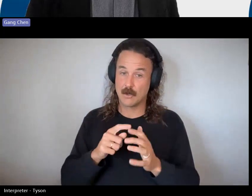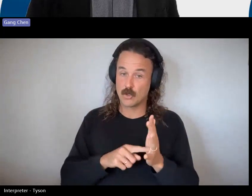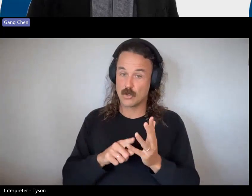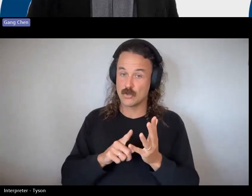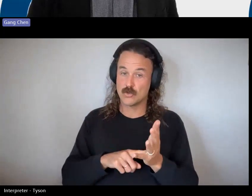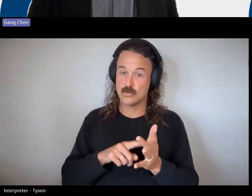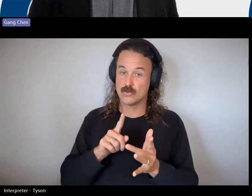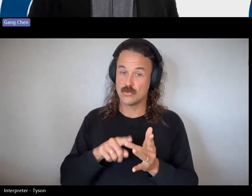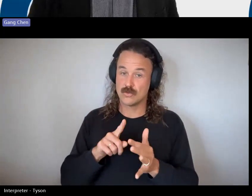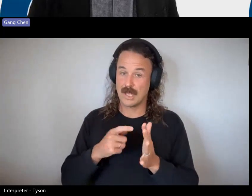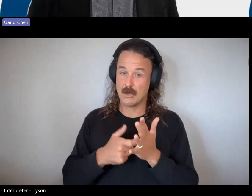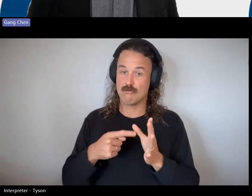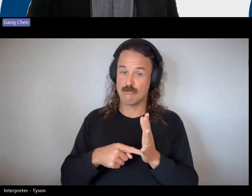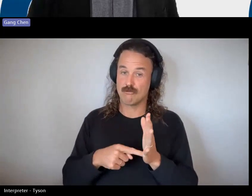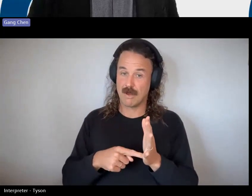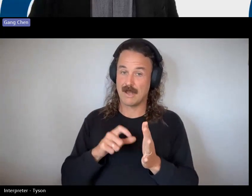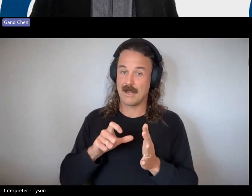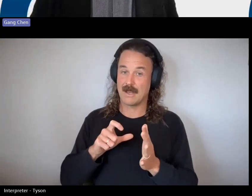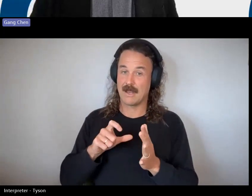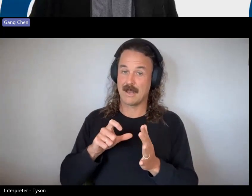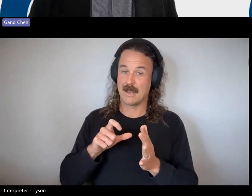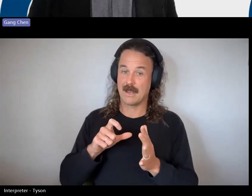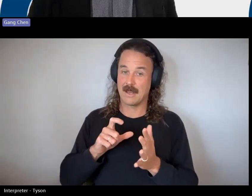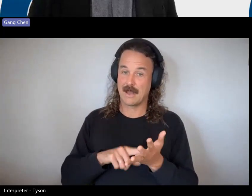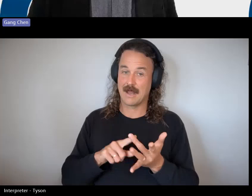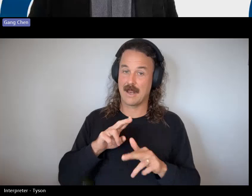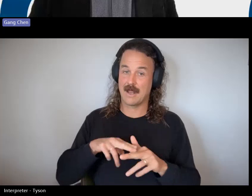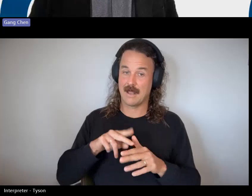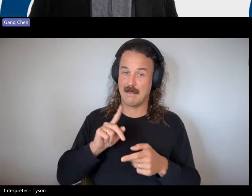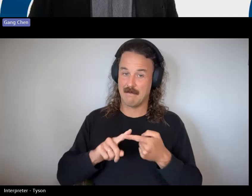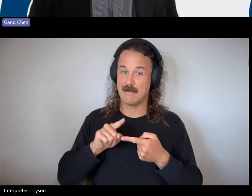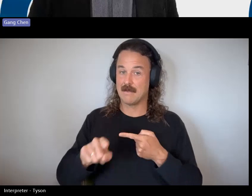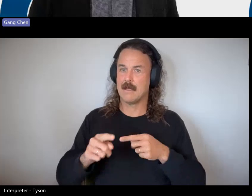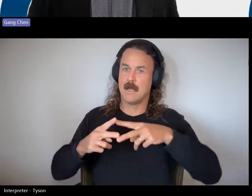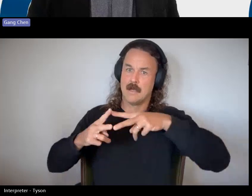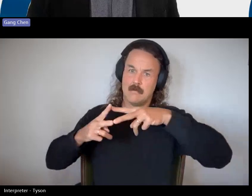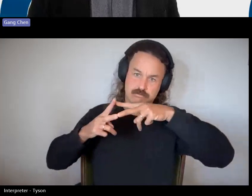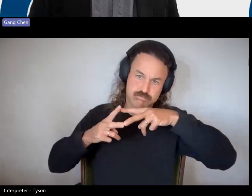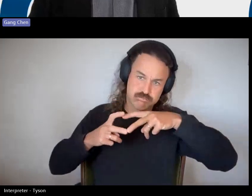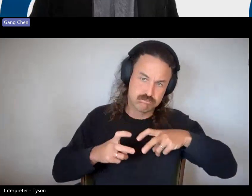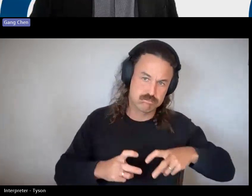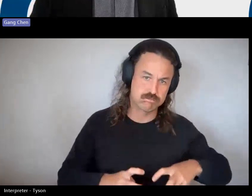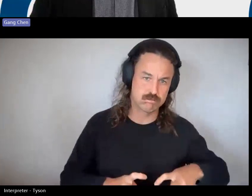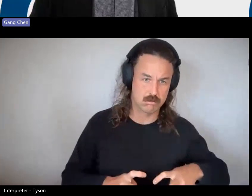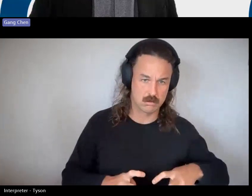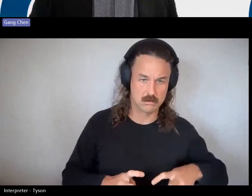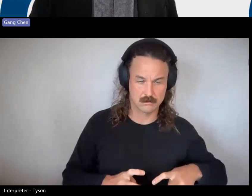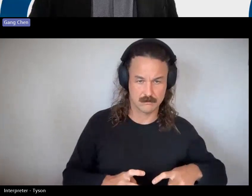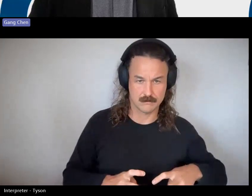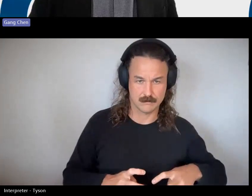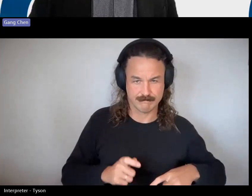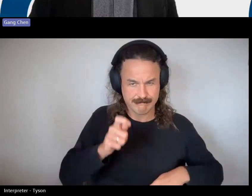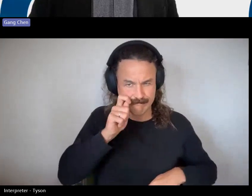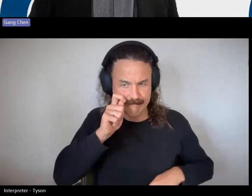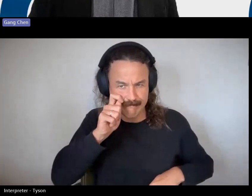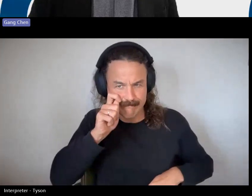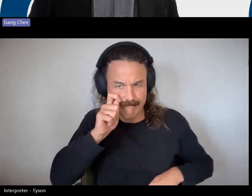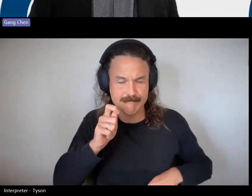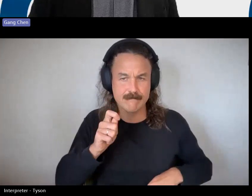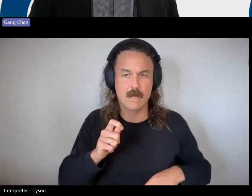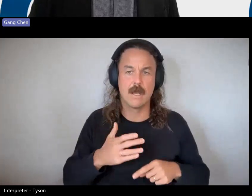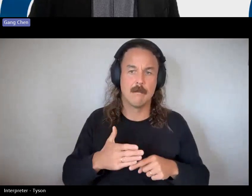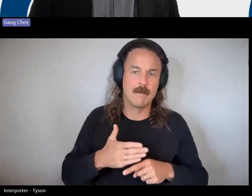investigation and exploration at the initial stage before we finalize in the DC study. We think about whether to also having